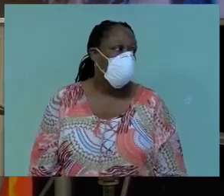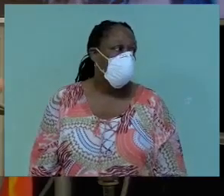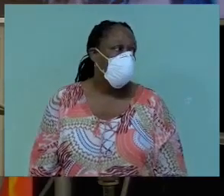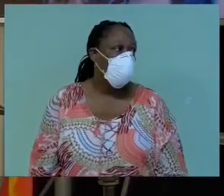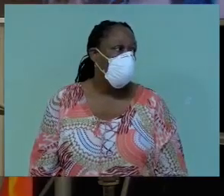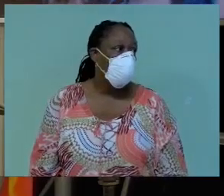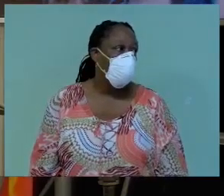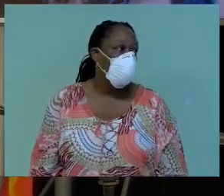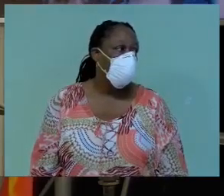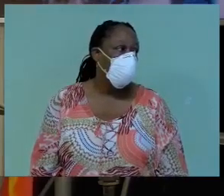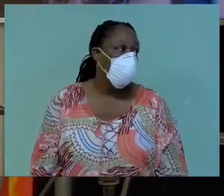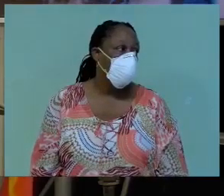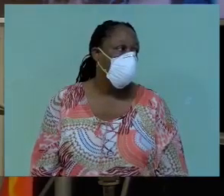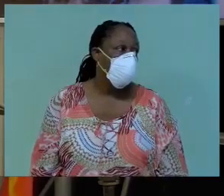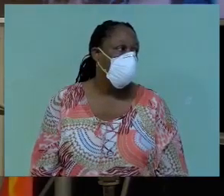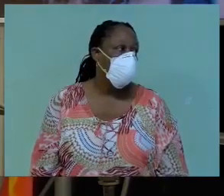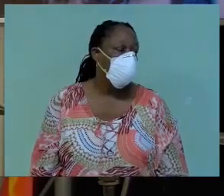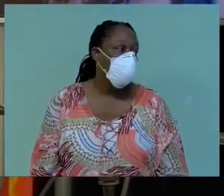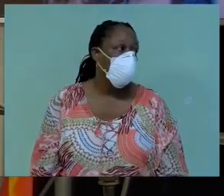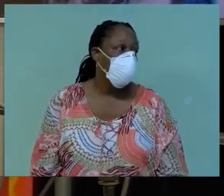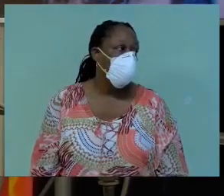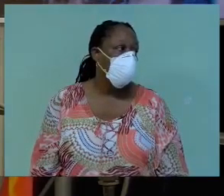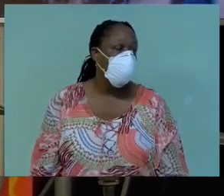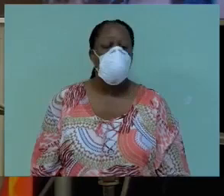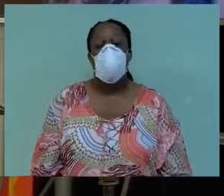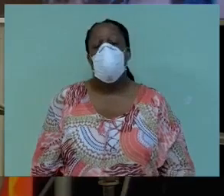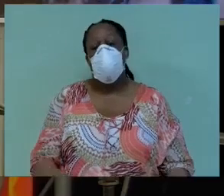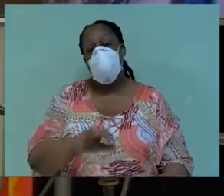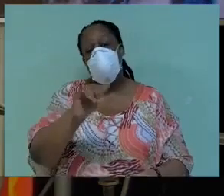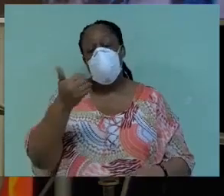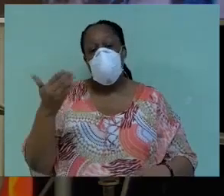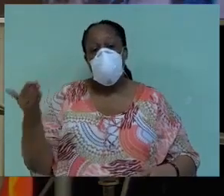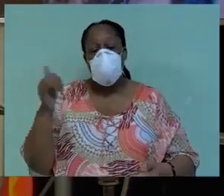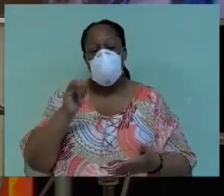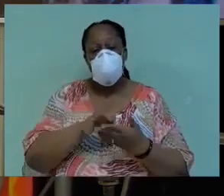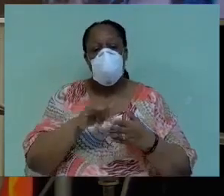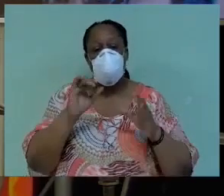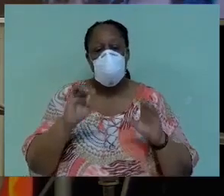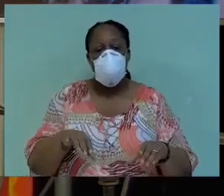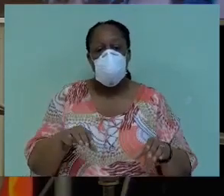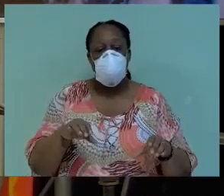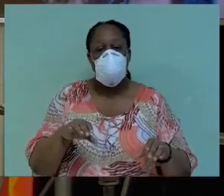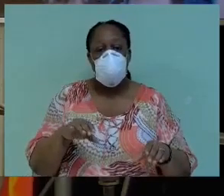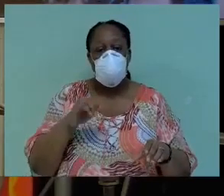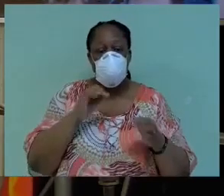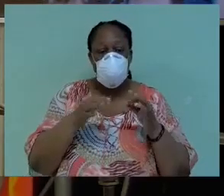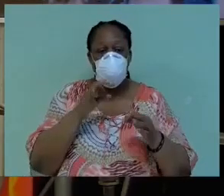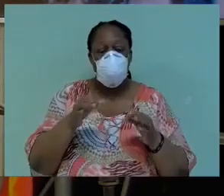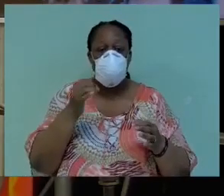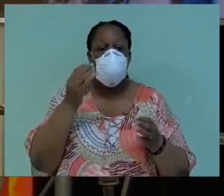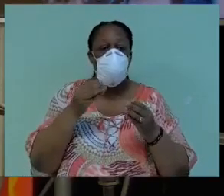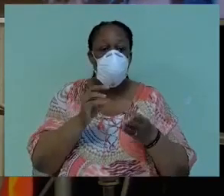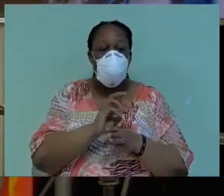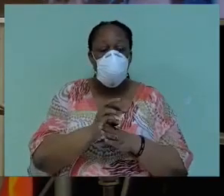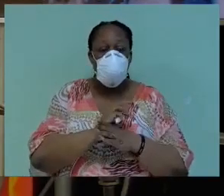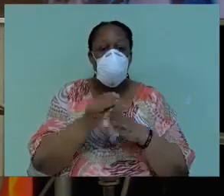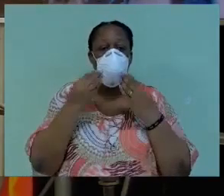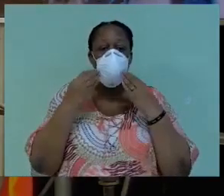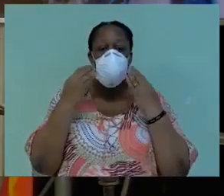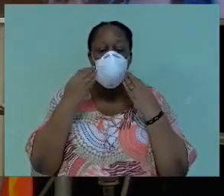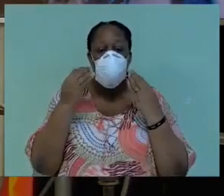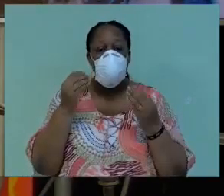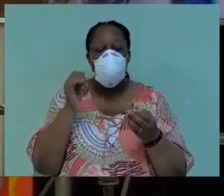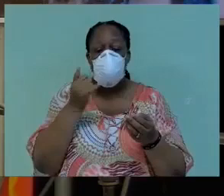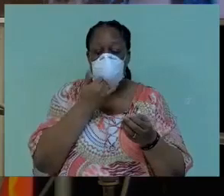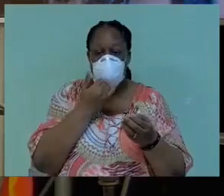you don't use the mask properly, and I'll just mention some of them. Number one, in wearing the mask, some people have a false sense of